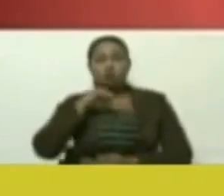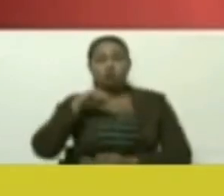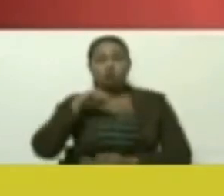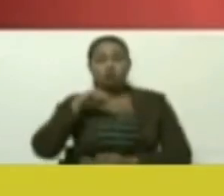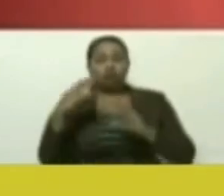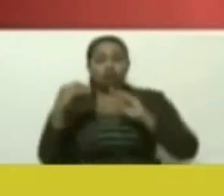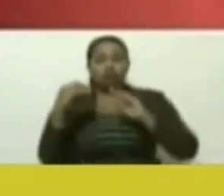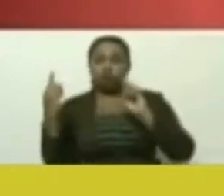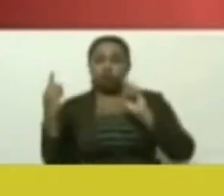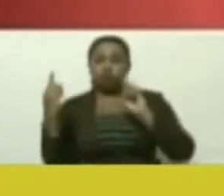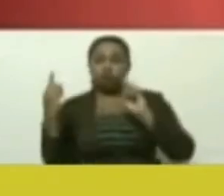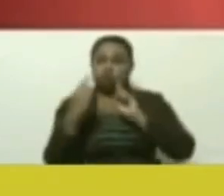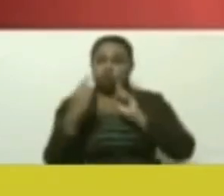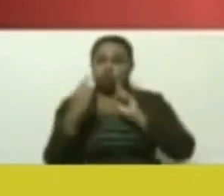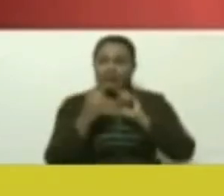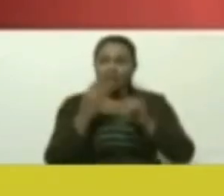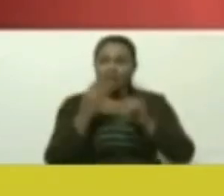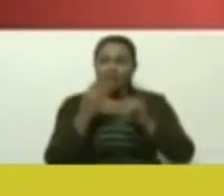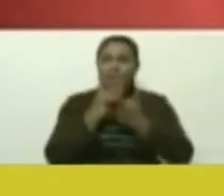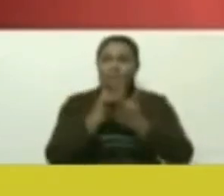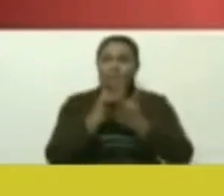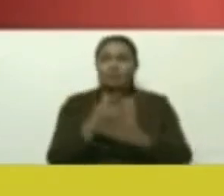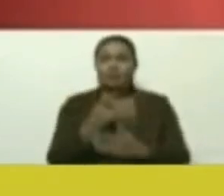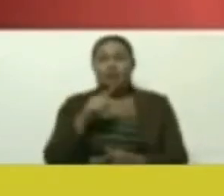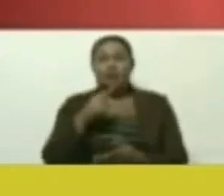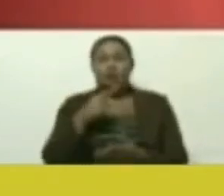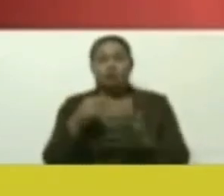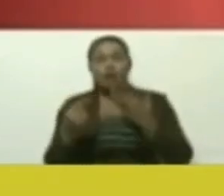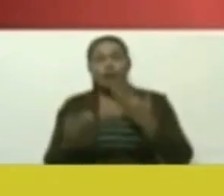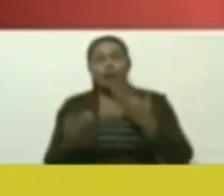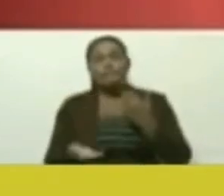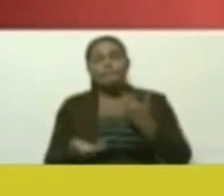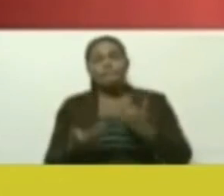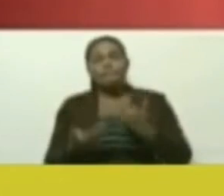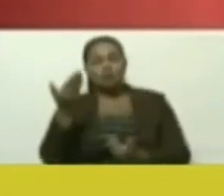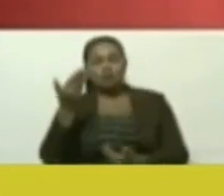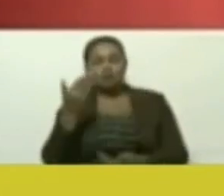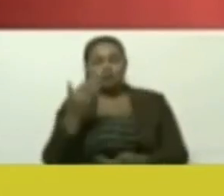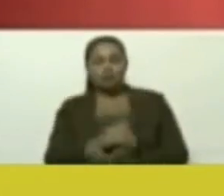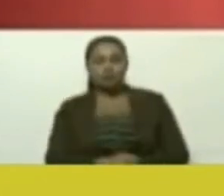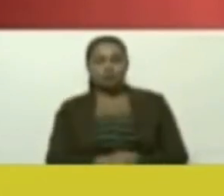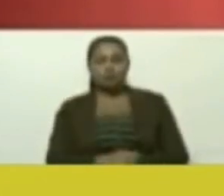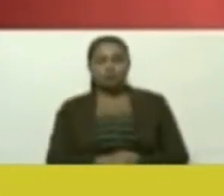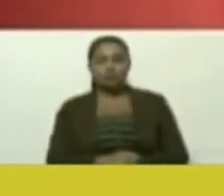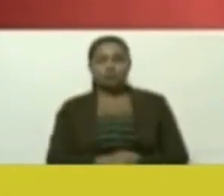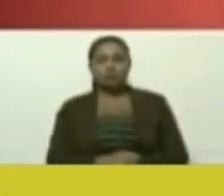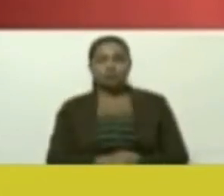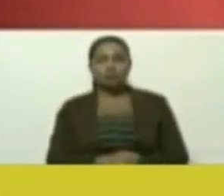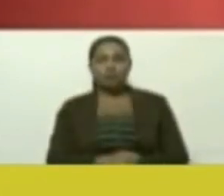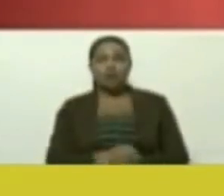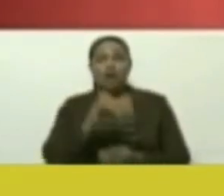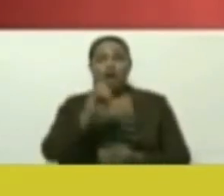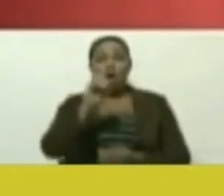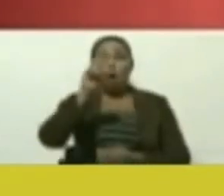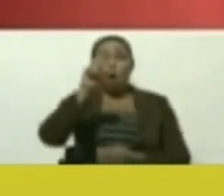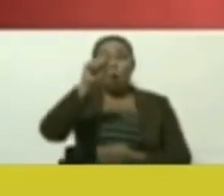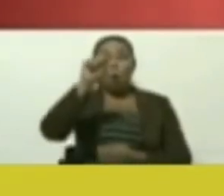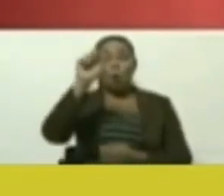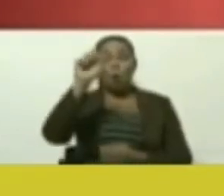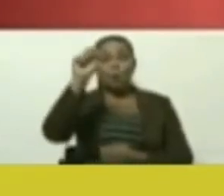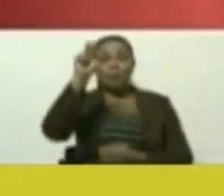talked about this issue, and there is a very important thing here.